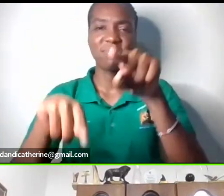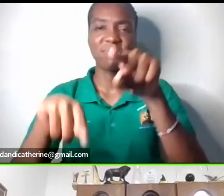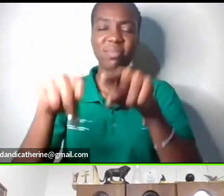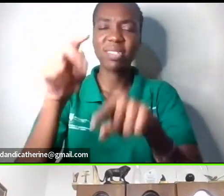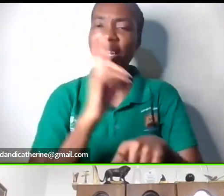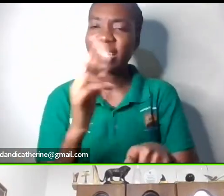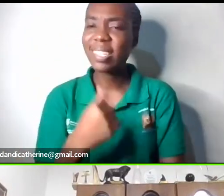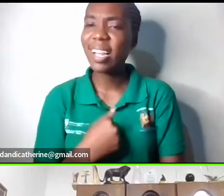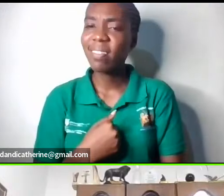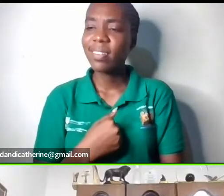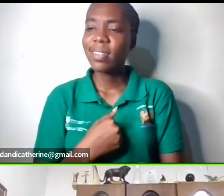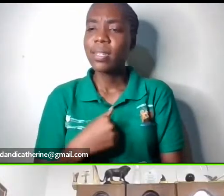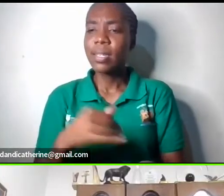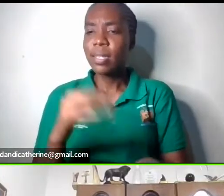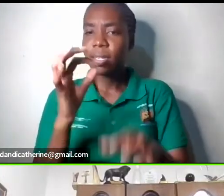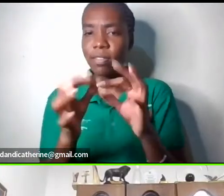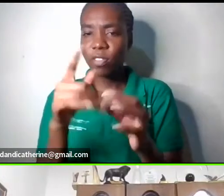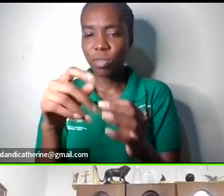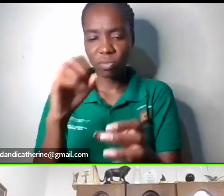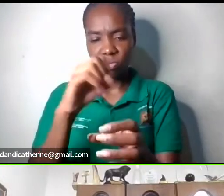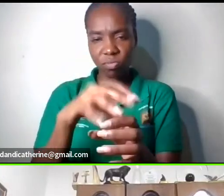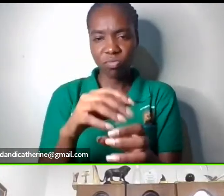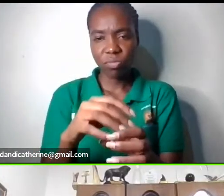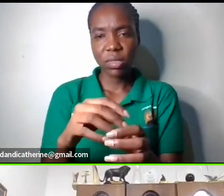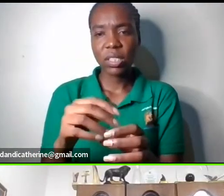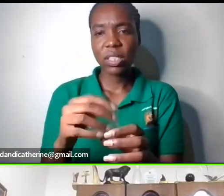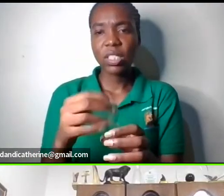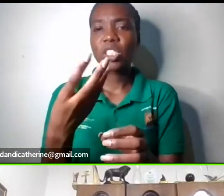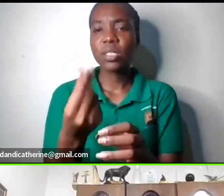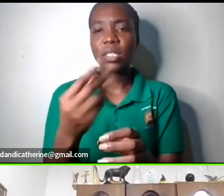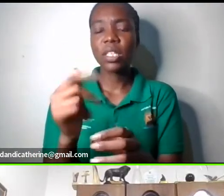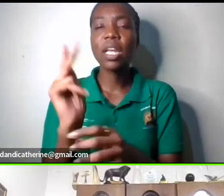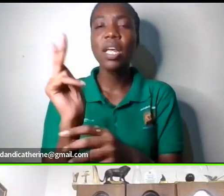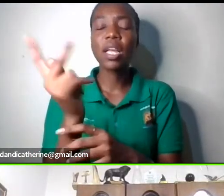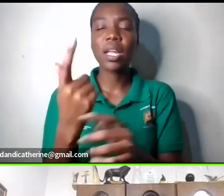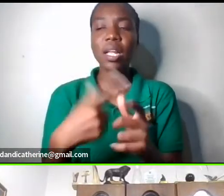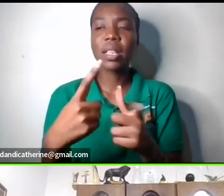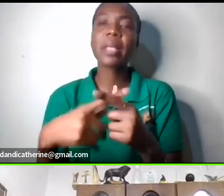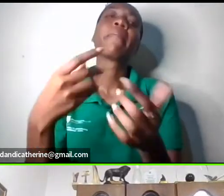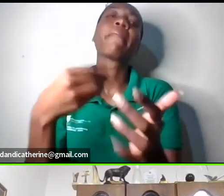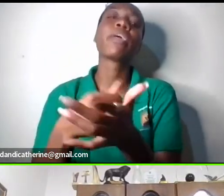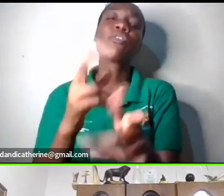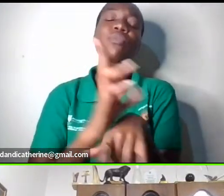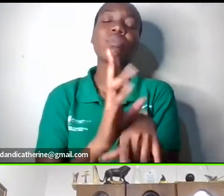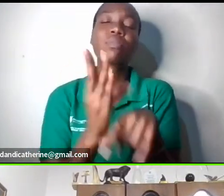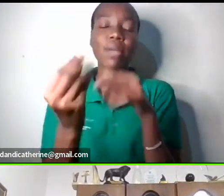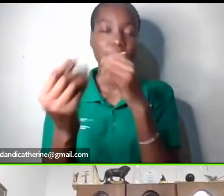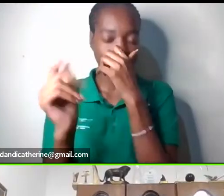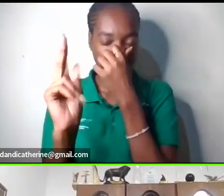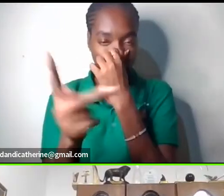shillings and paying in Kenya shillings. The other thing that I can say is that if it